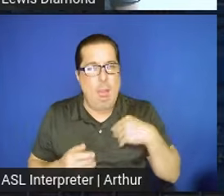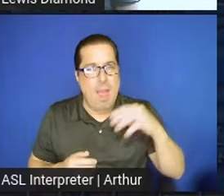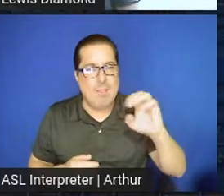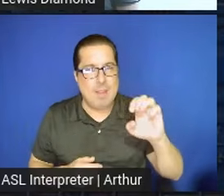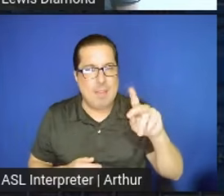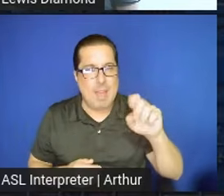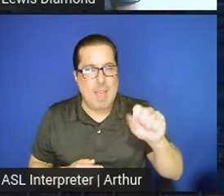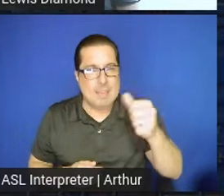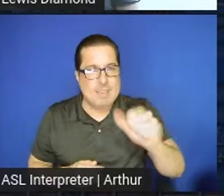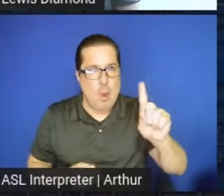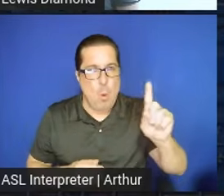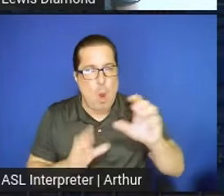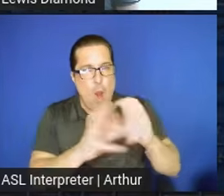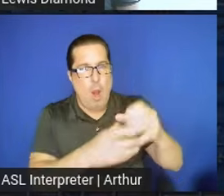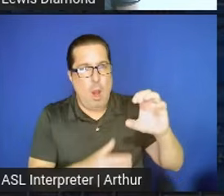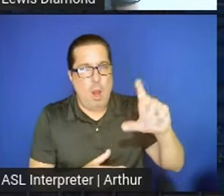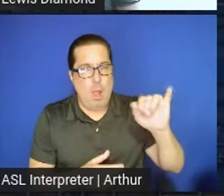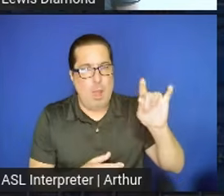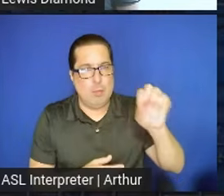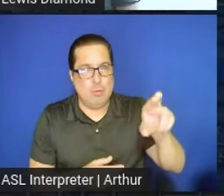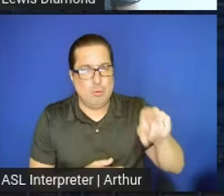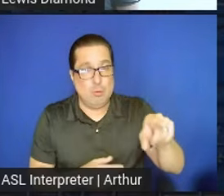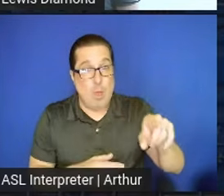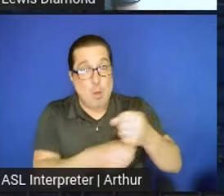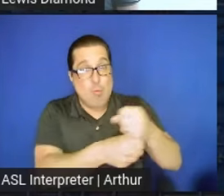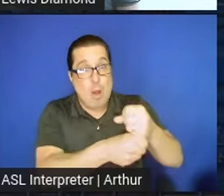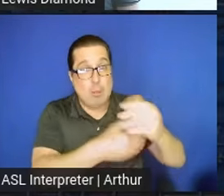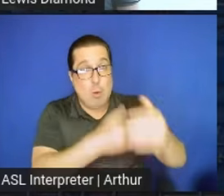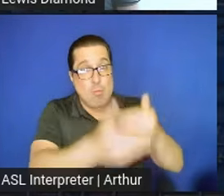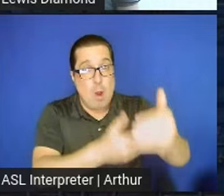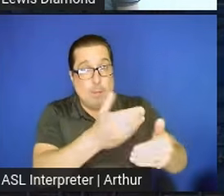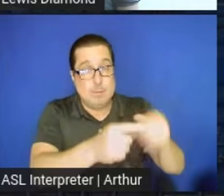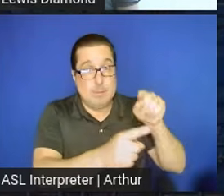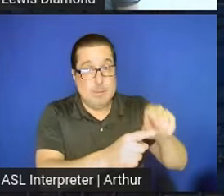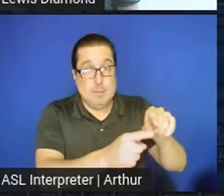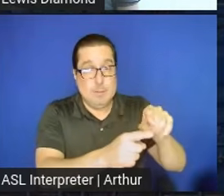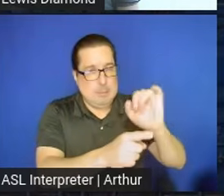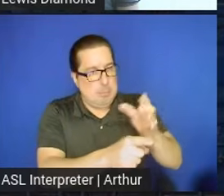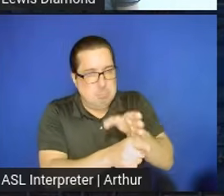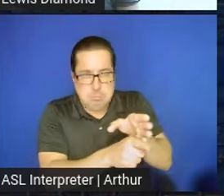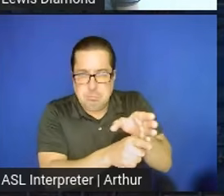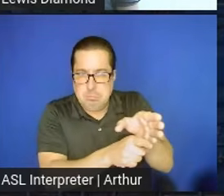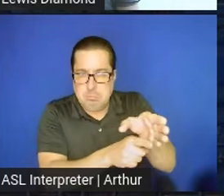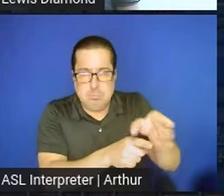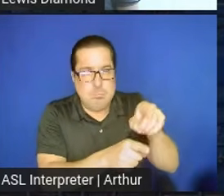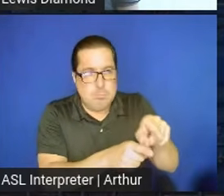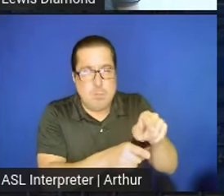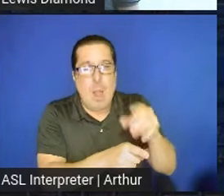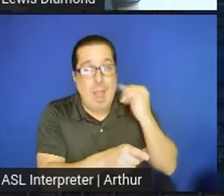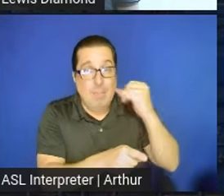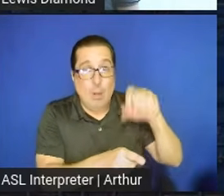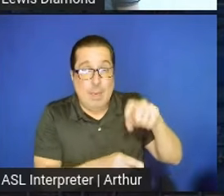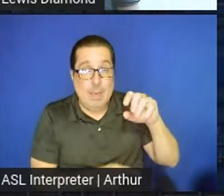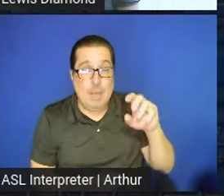cluster. And this creation process does not differ if you need packages. So